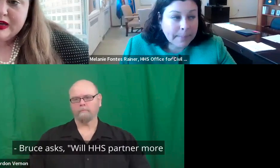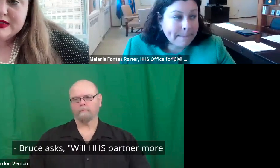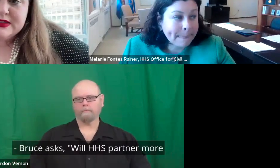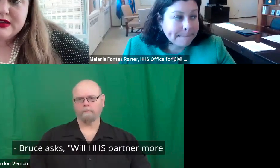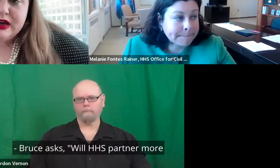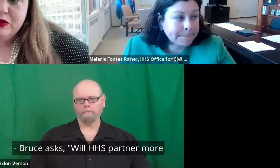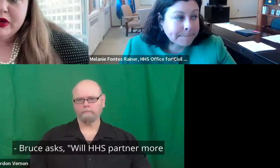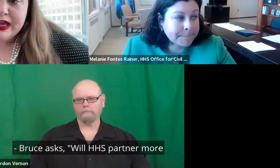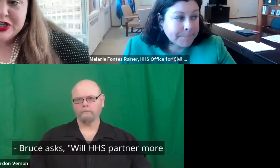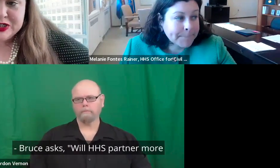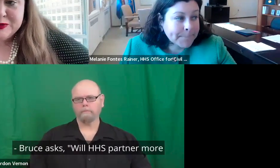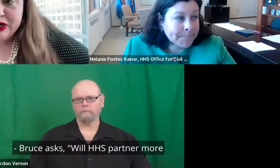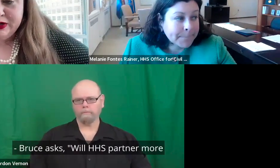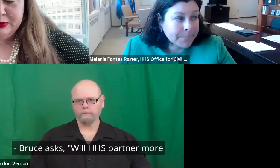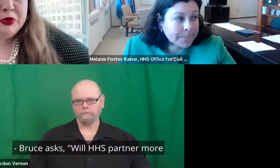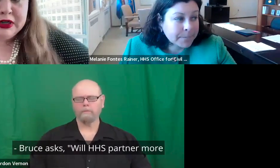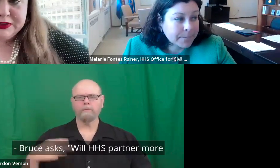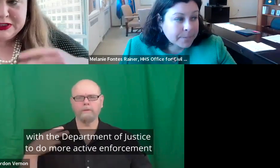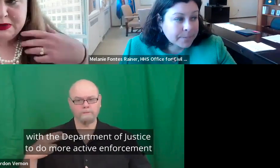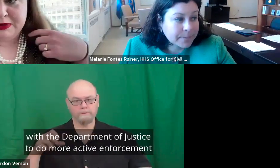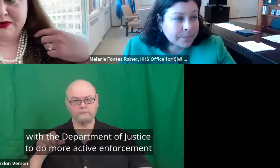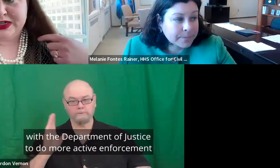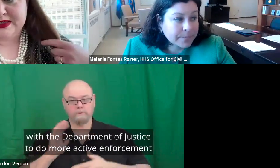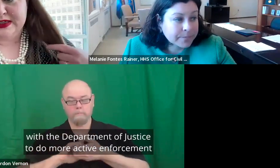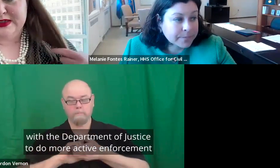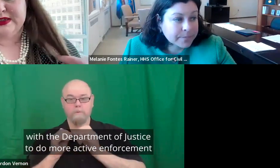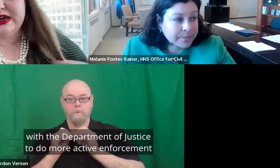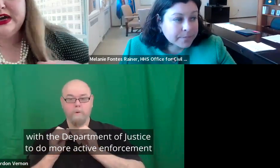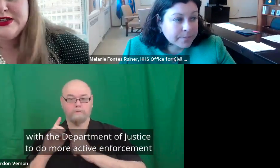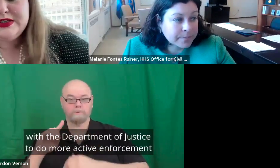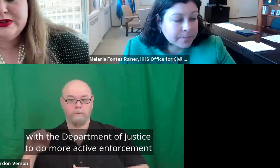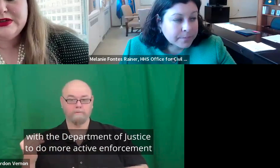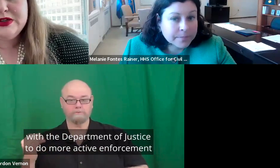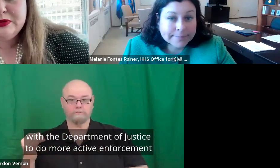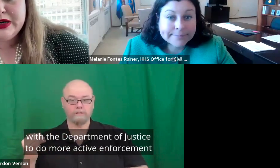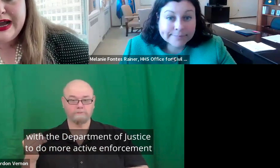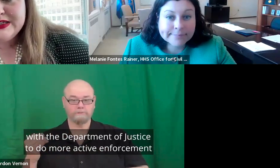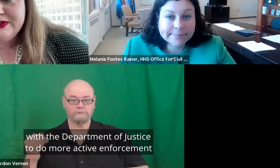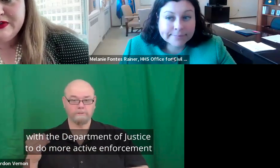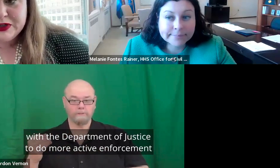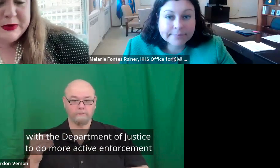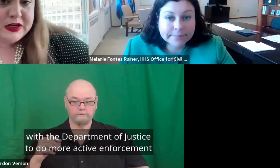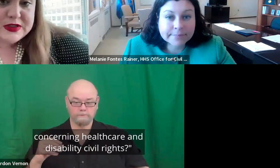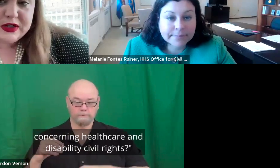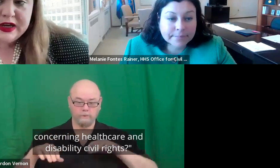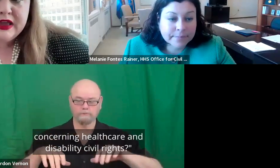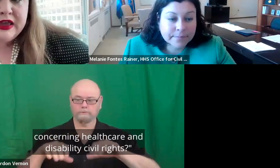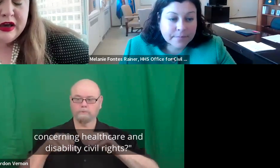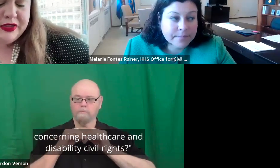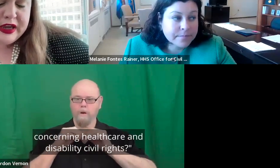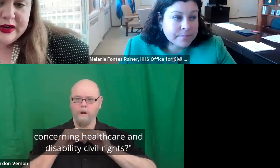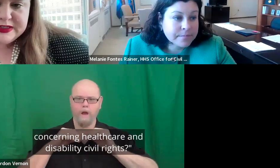Bruce asks, will HHS partner more with the Department of Justice to do more active enforcement